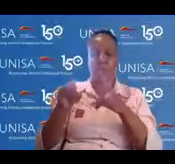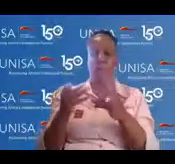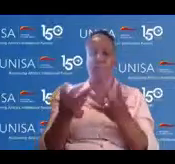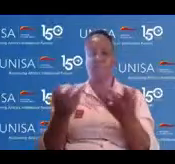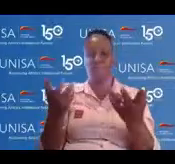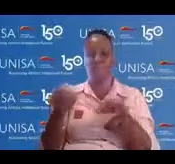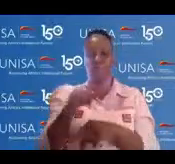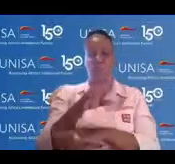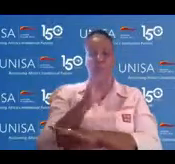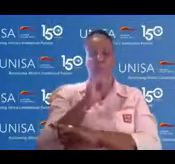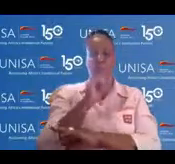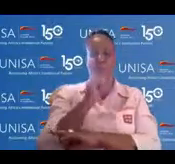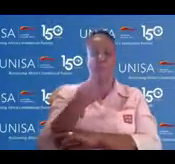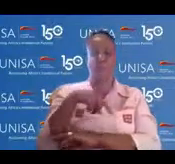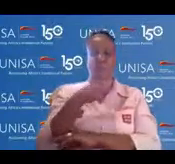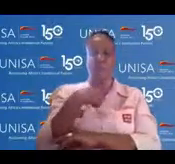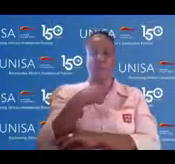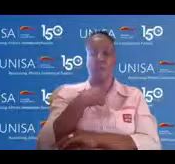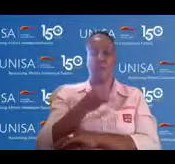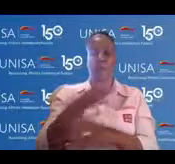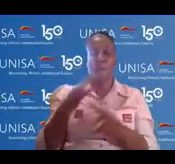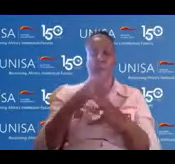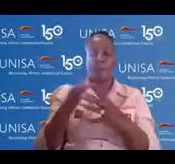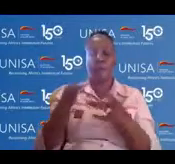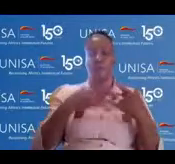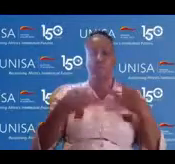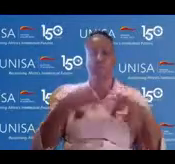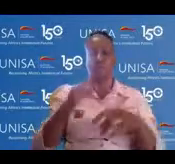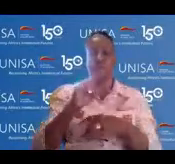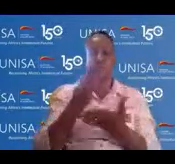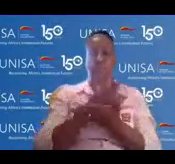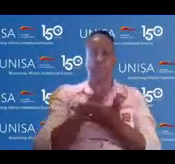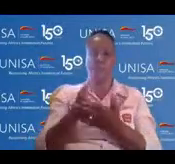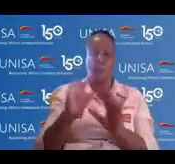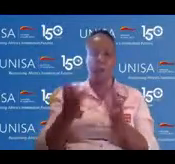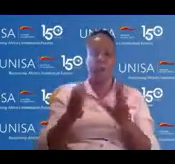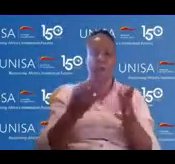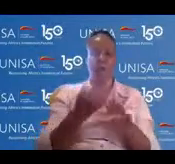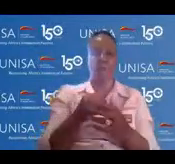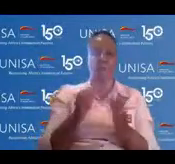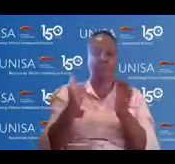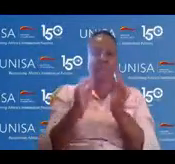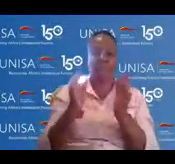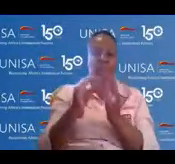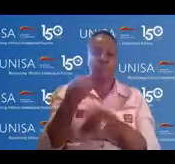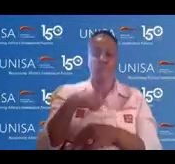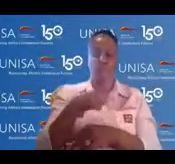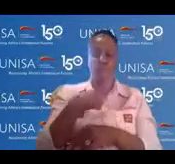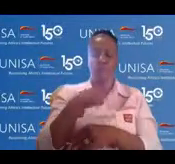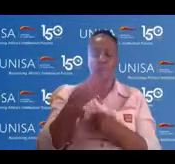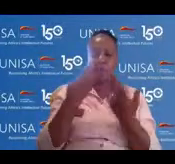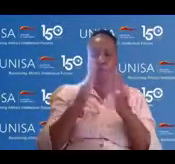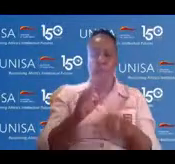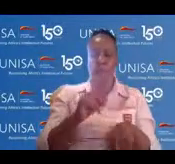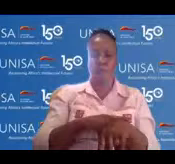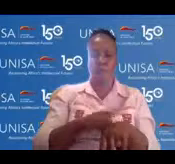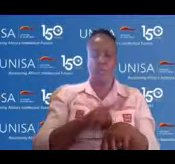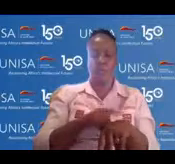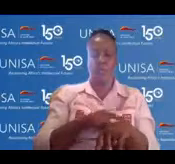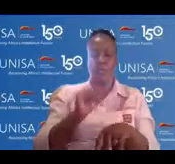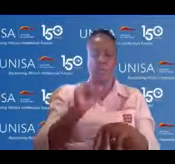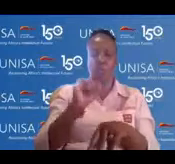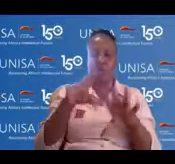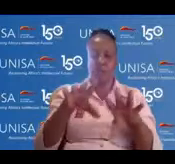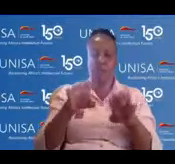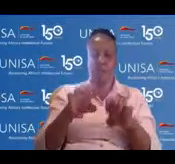my main concern is to share with you how you can get in touch with us during your exam.